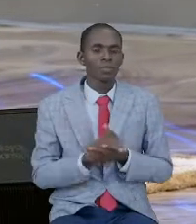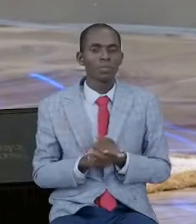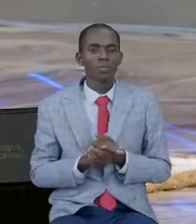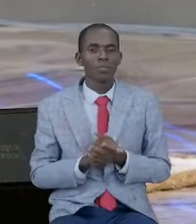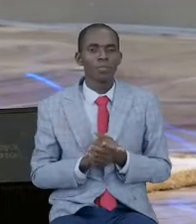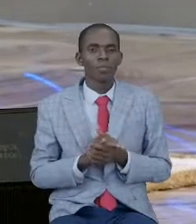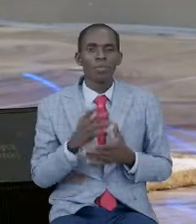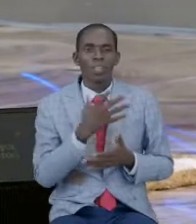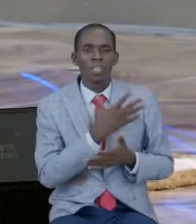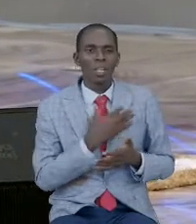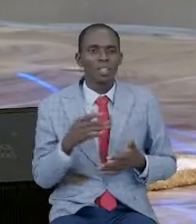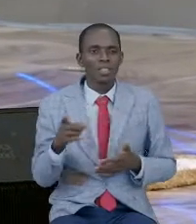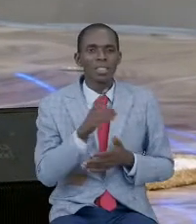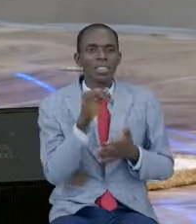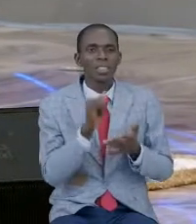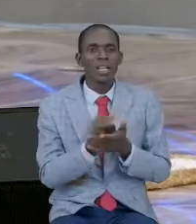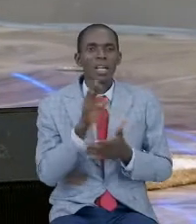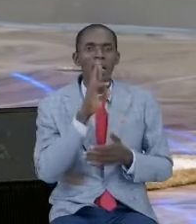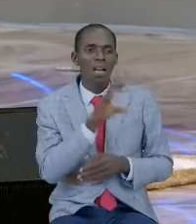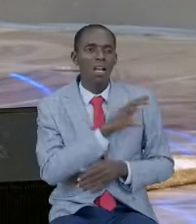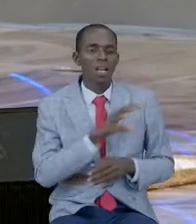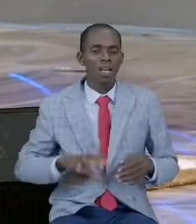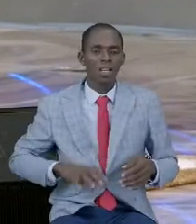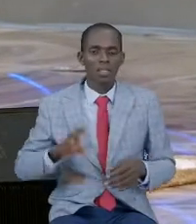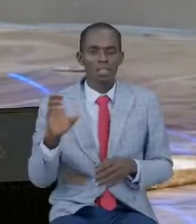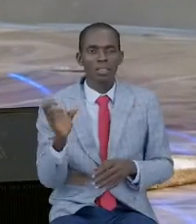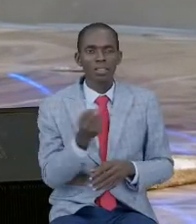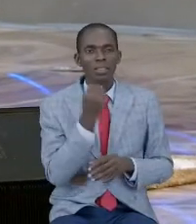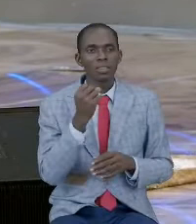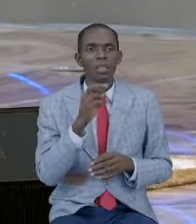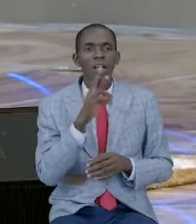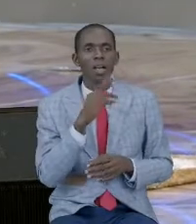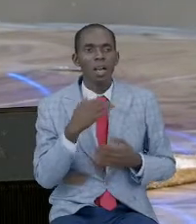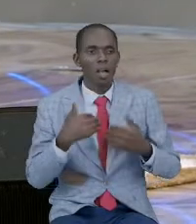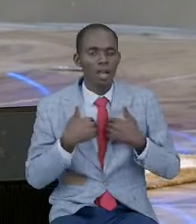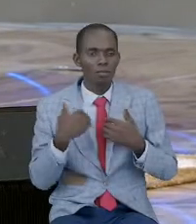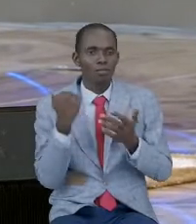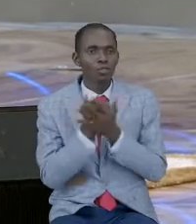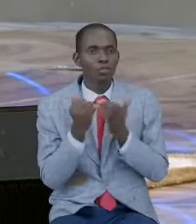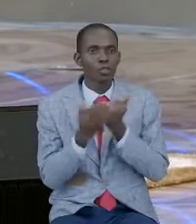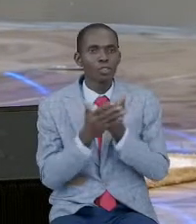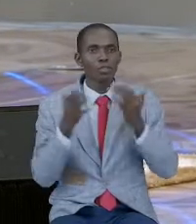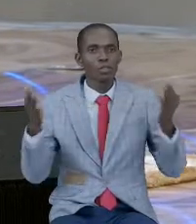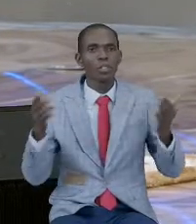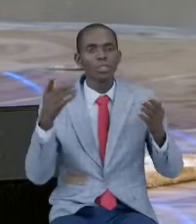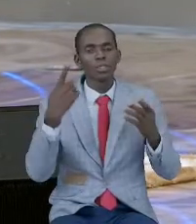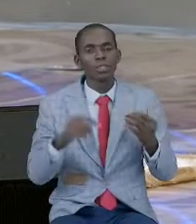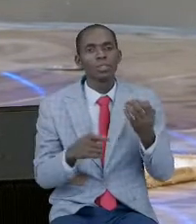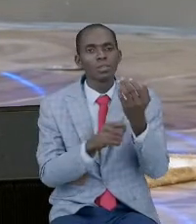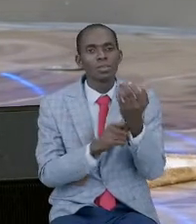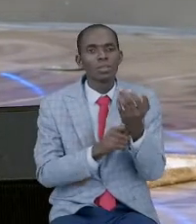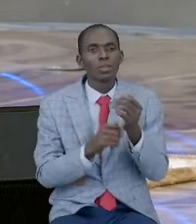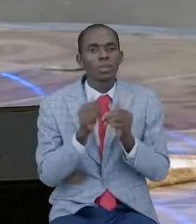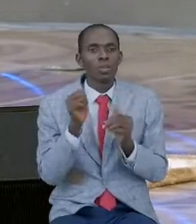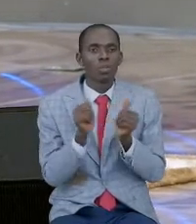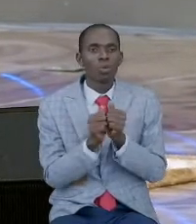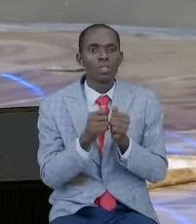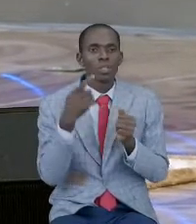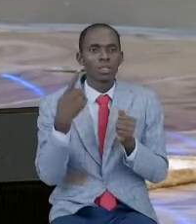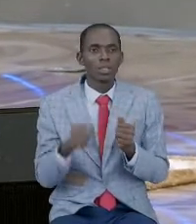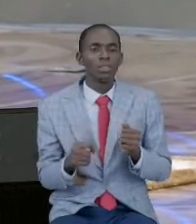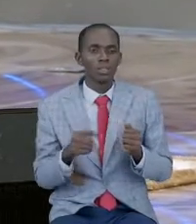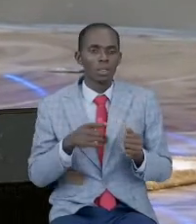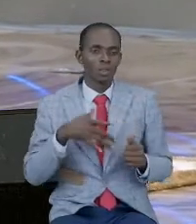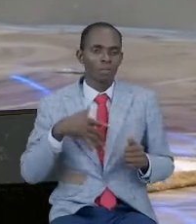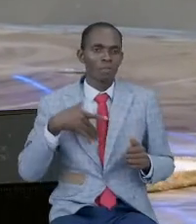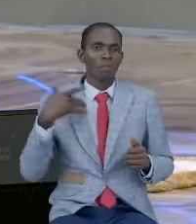are Christ's have crucified the flesh with the affections and